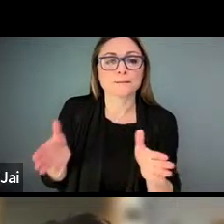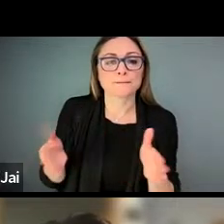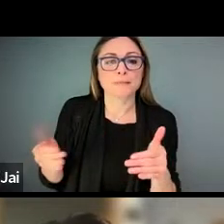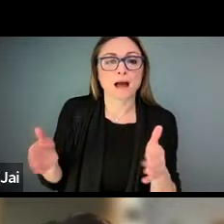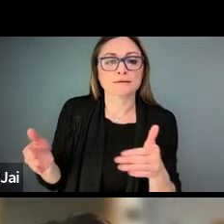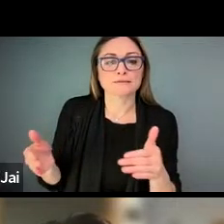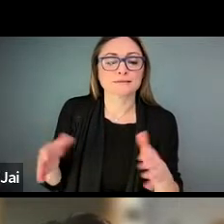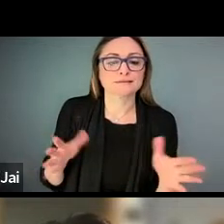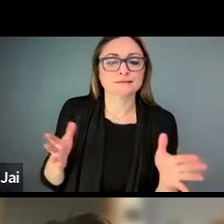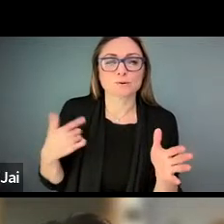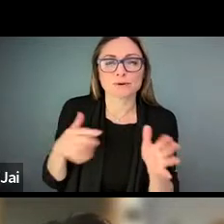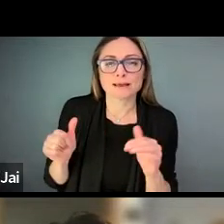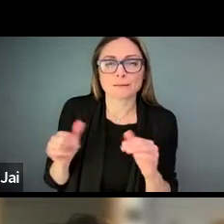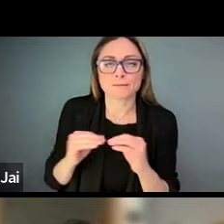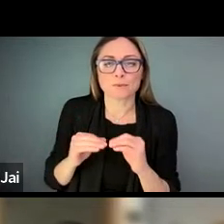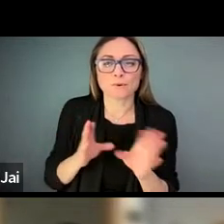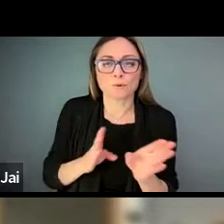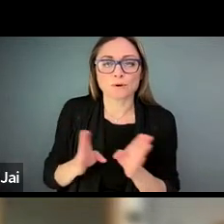our